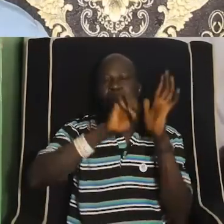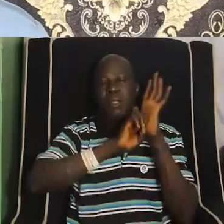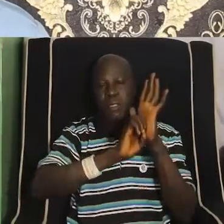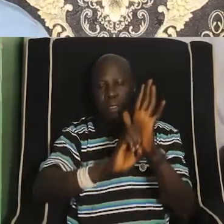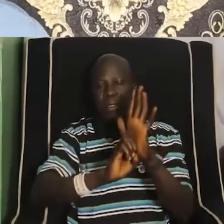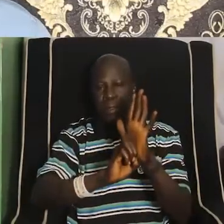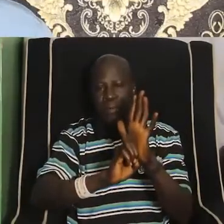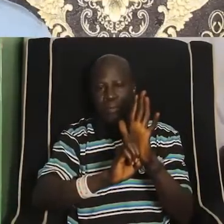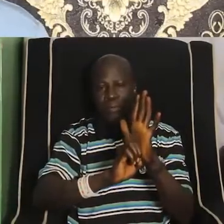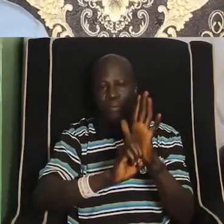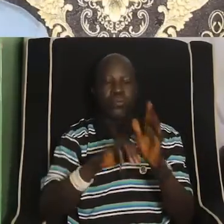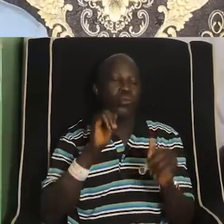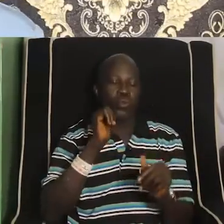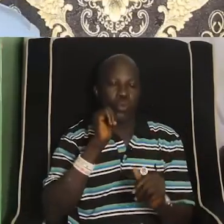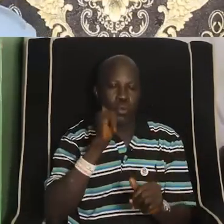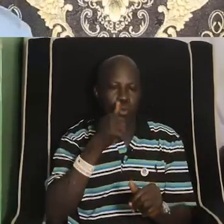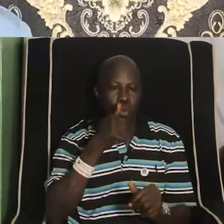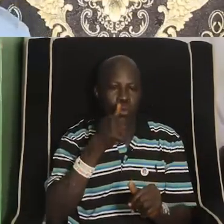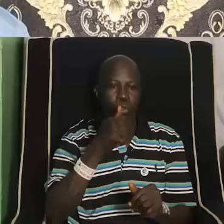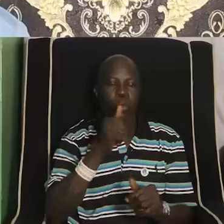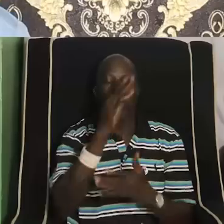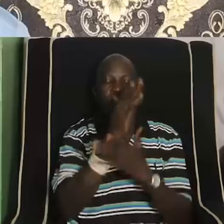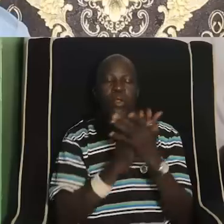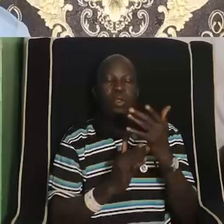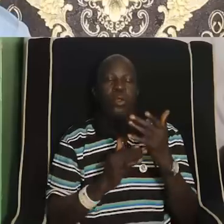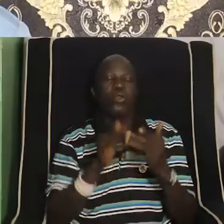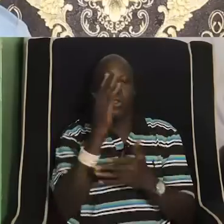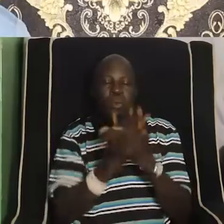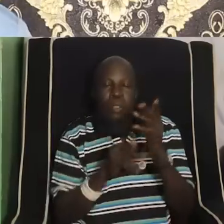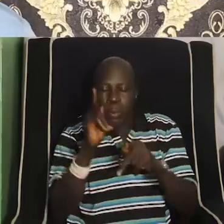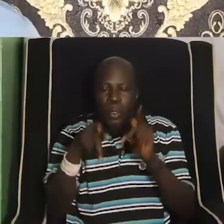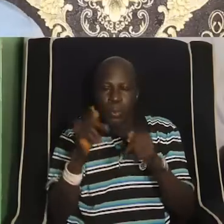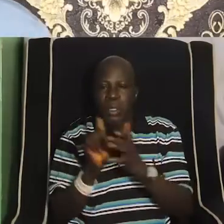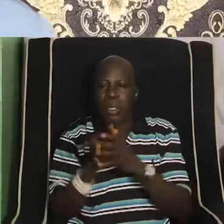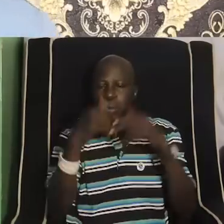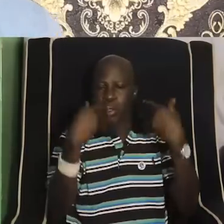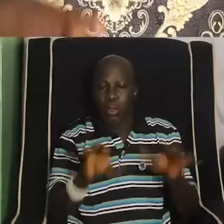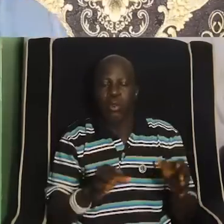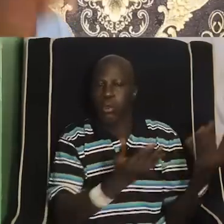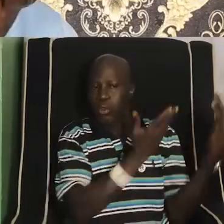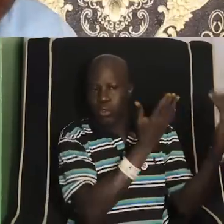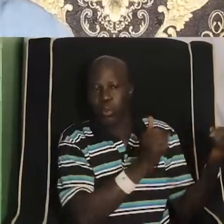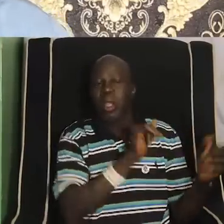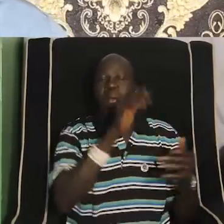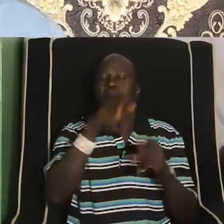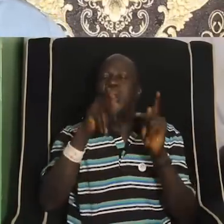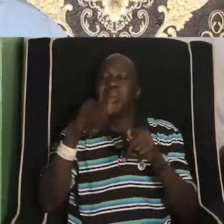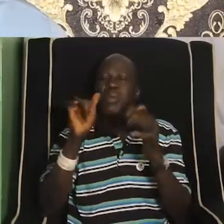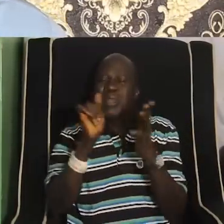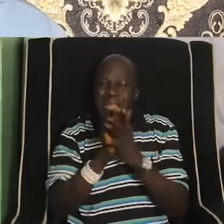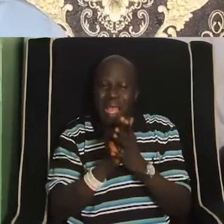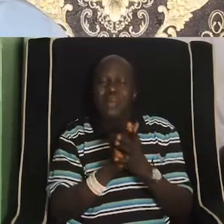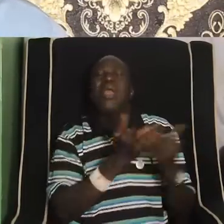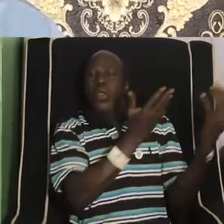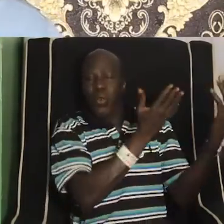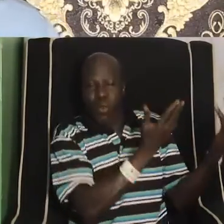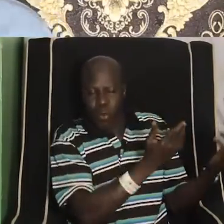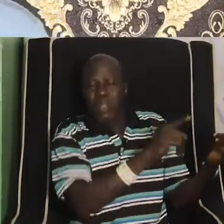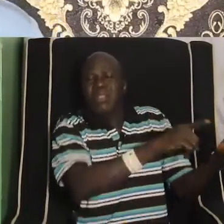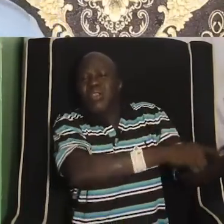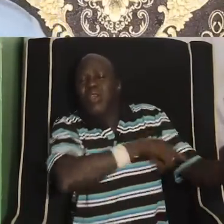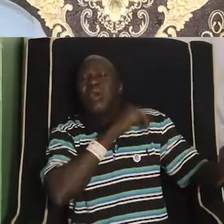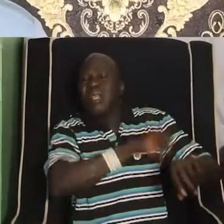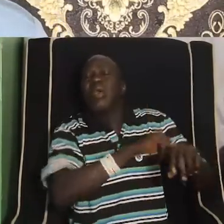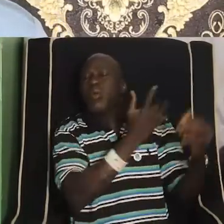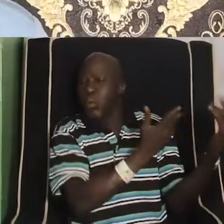make an illustration for you. No la awon to ti so ireti nu. Tomorrow the people that have lost hope. Ati awon to ti duro pe. And the people that have tarried. Awon to ireti